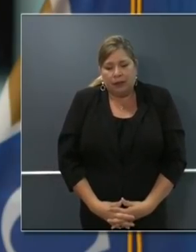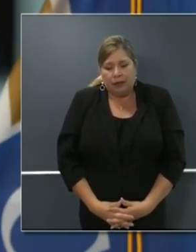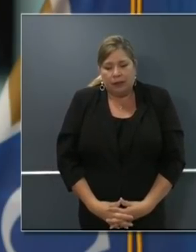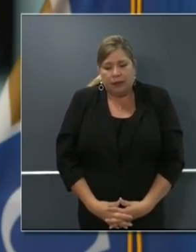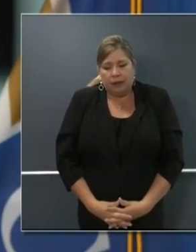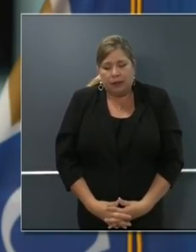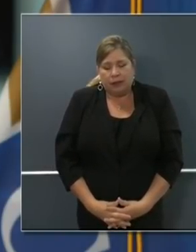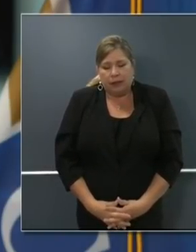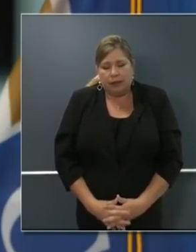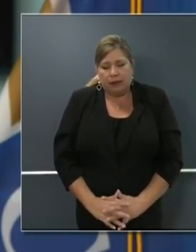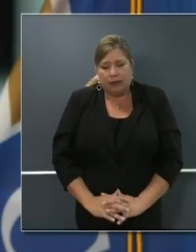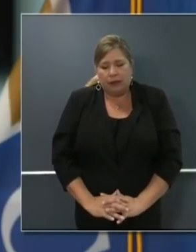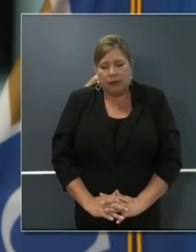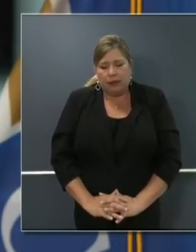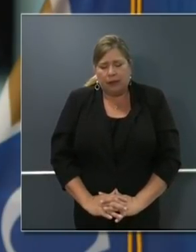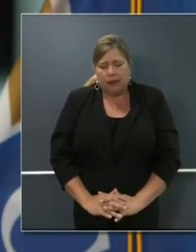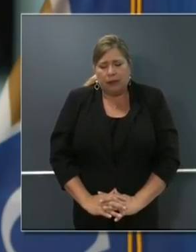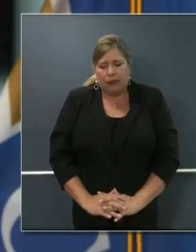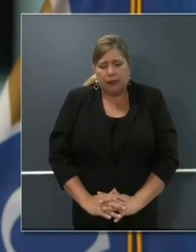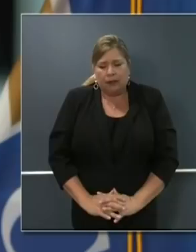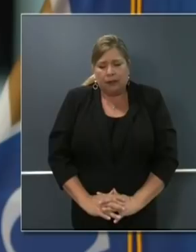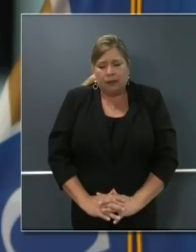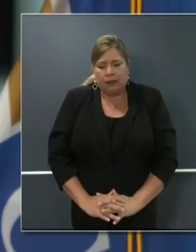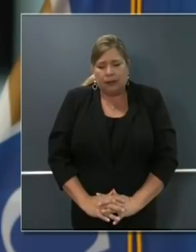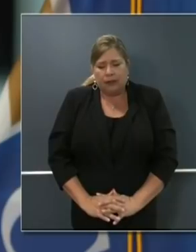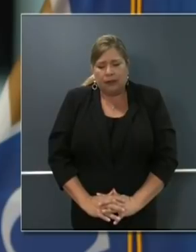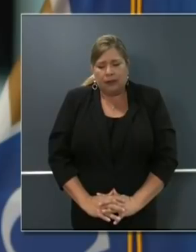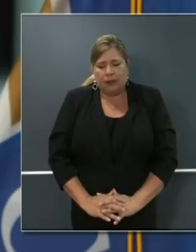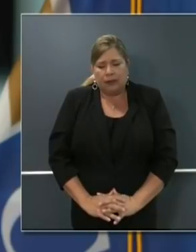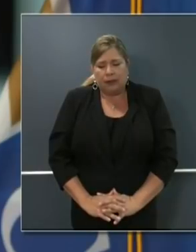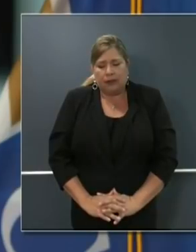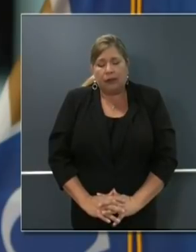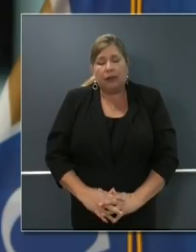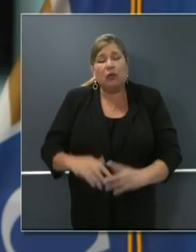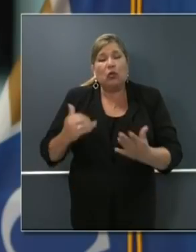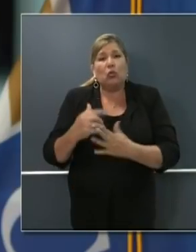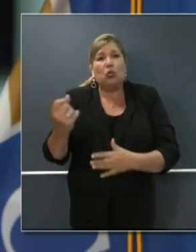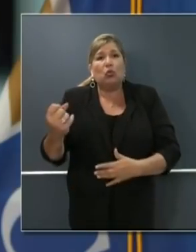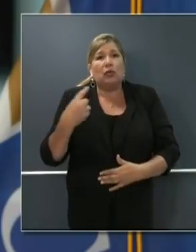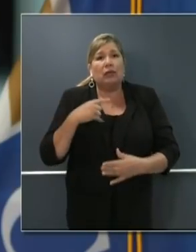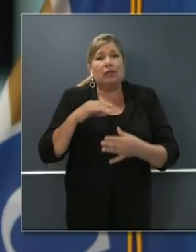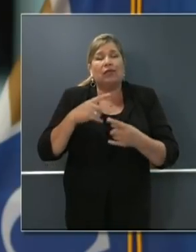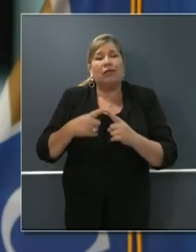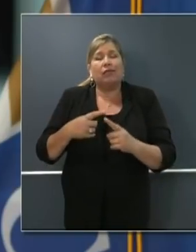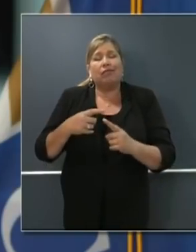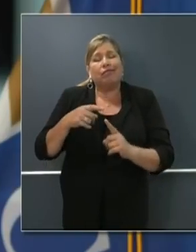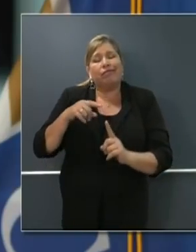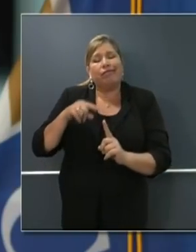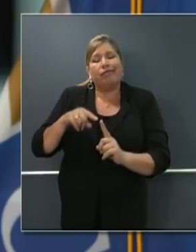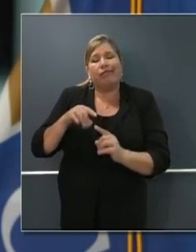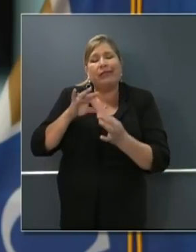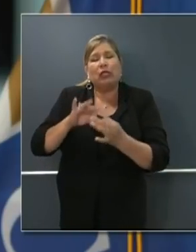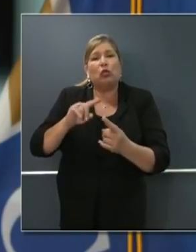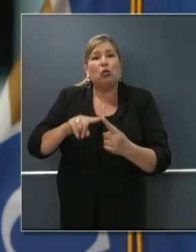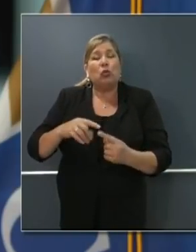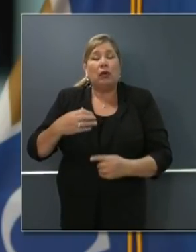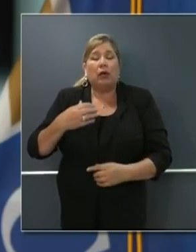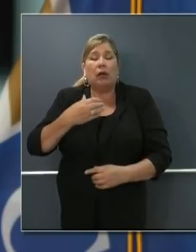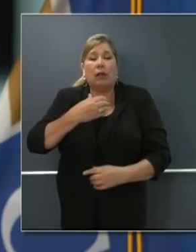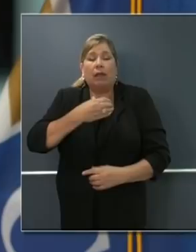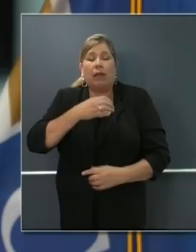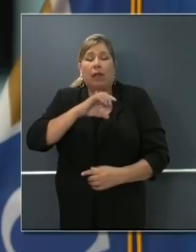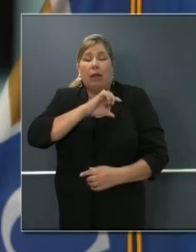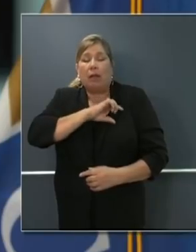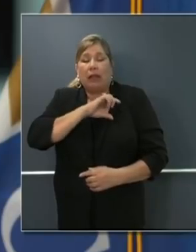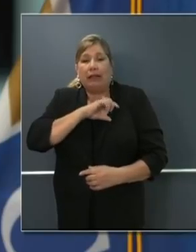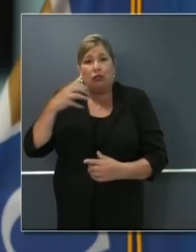Hey, Governor, I'm curious about the police chief's memo that went out last night saying that your administration was going to issue a